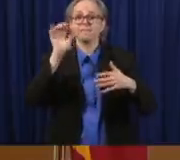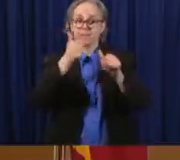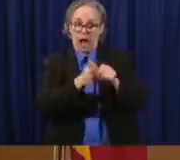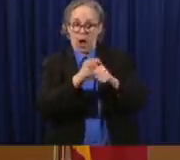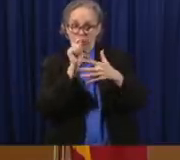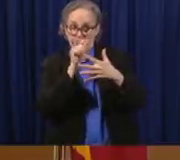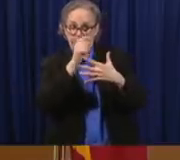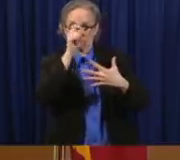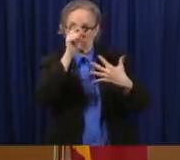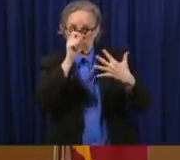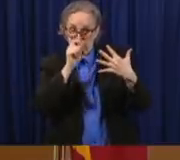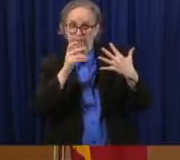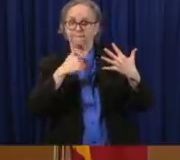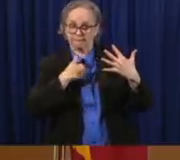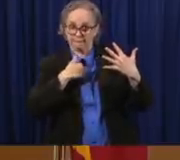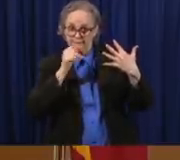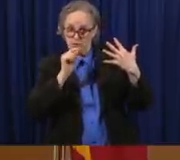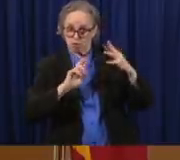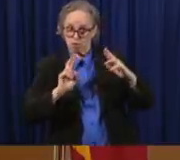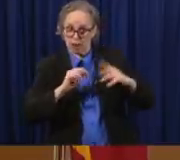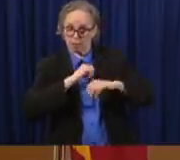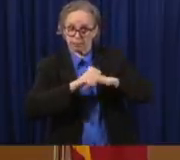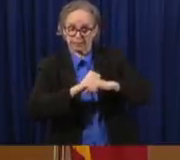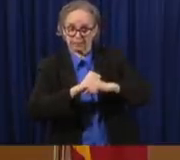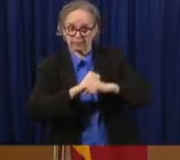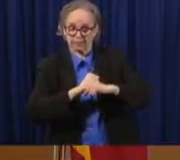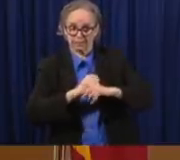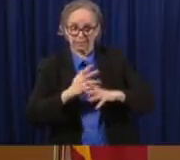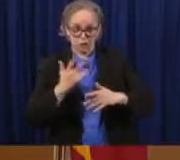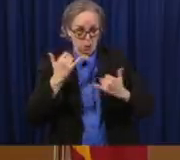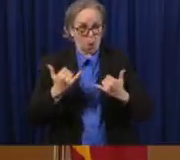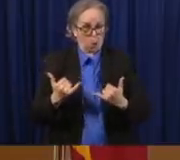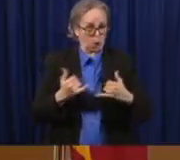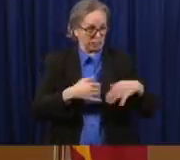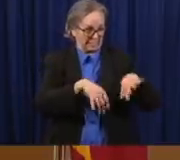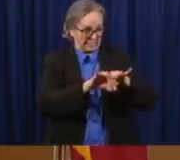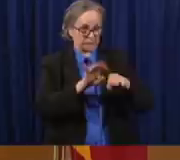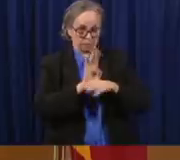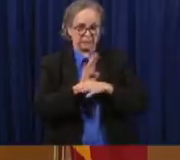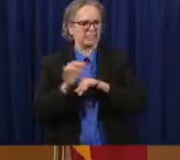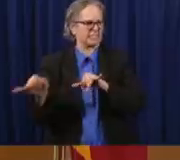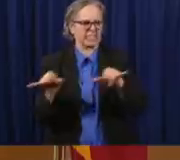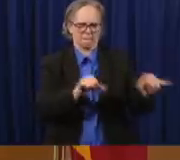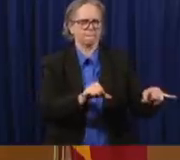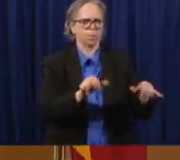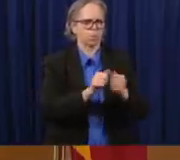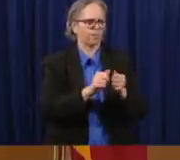that some of the businesses that are open today are. And that might be a logical place to start. But again,